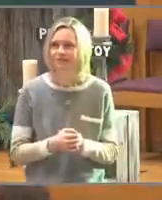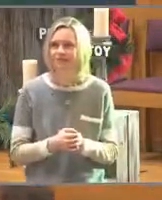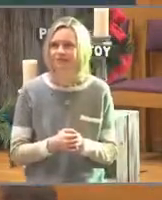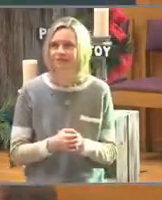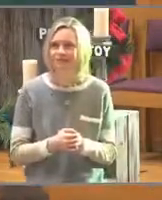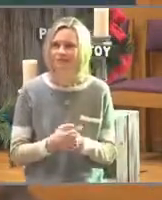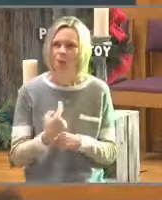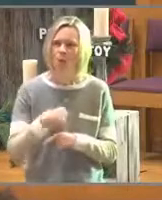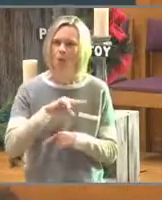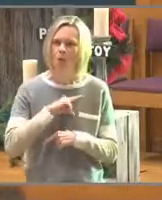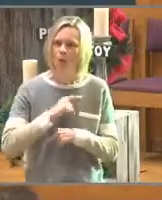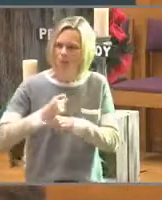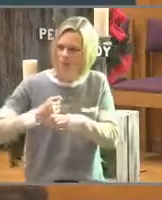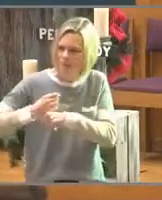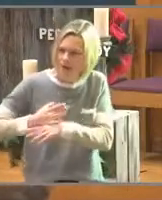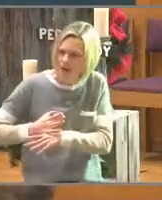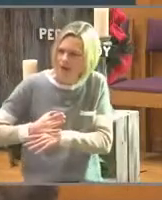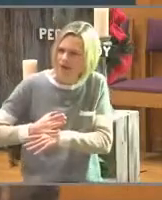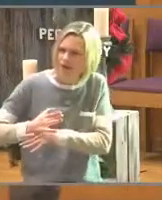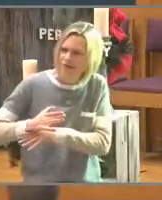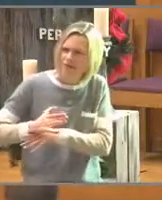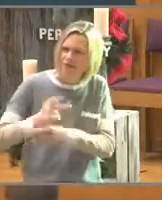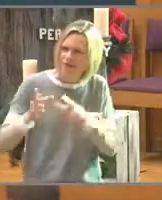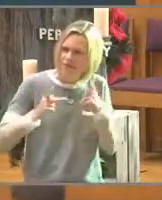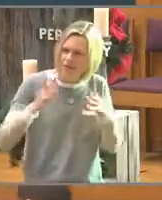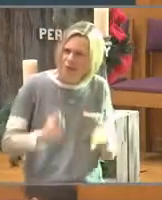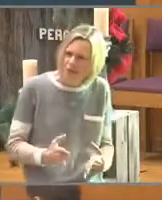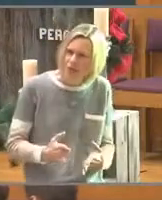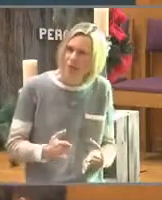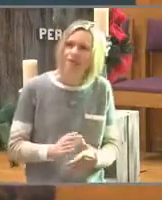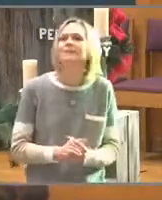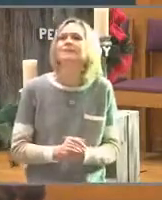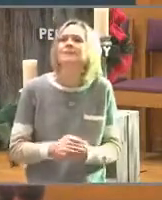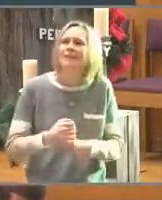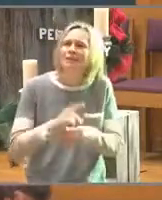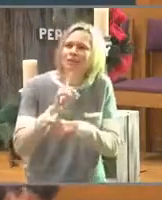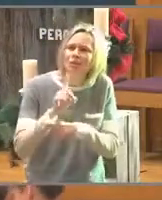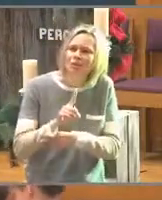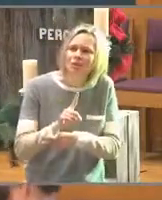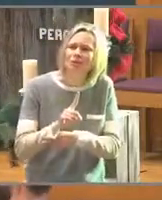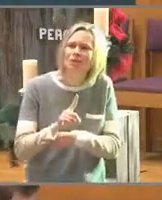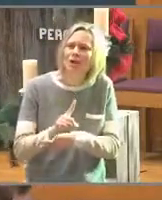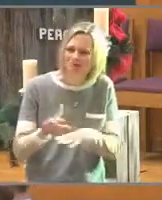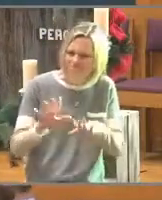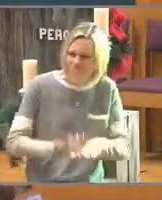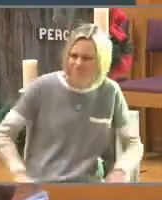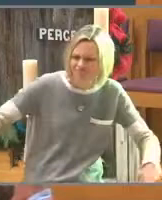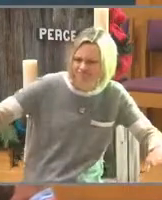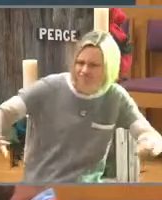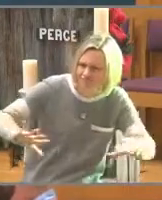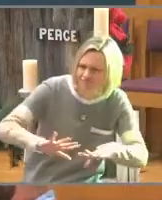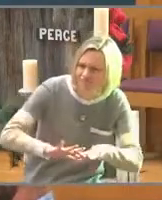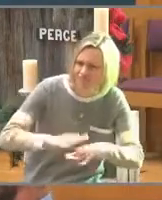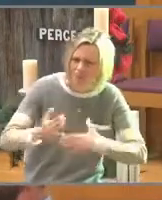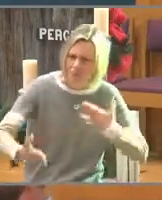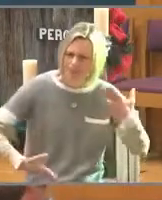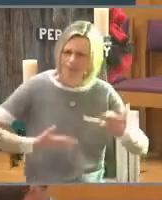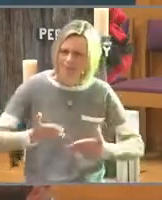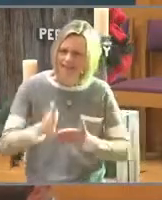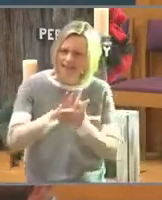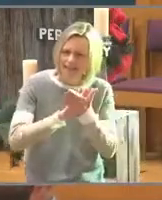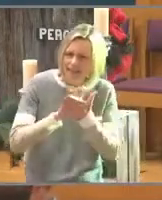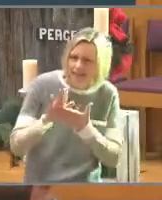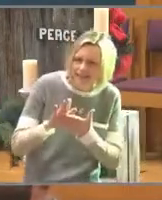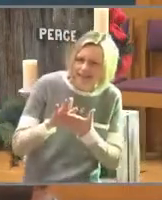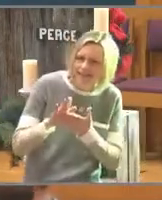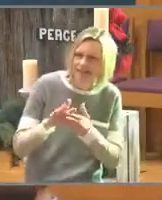we're preparing for a big visitor, right? And we want to make sure our space is hospitable and clean. And